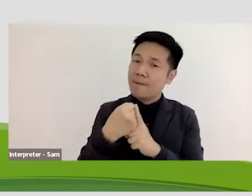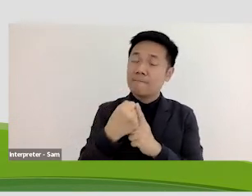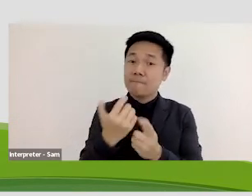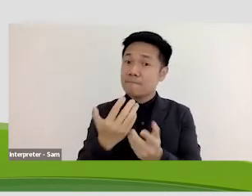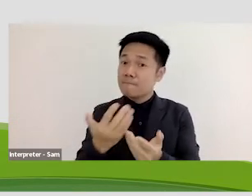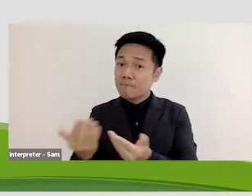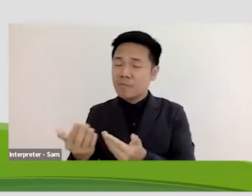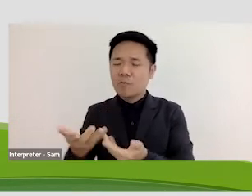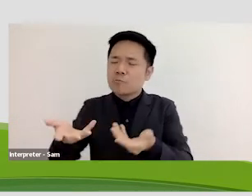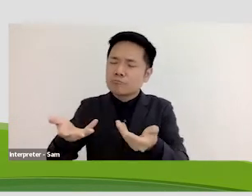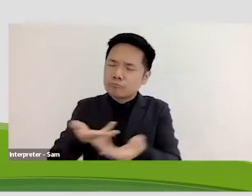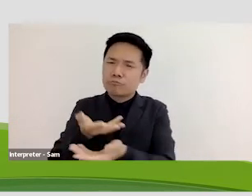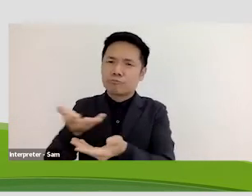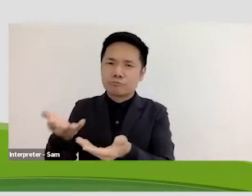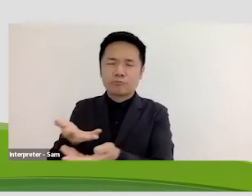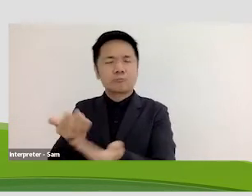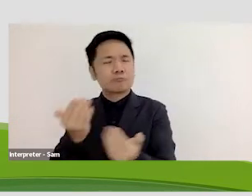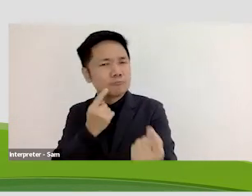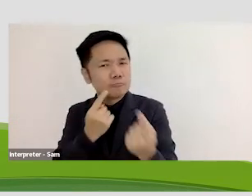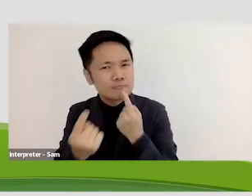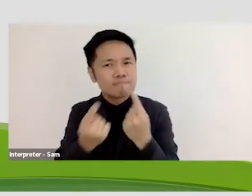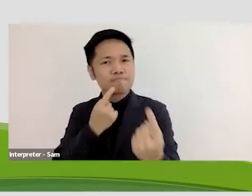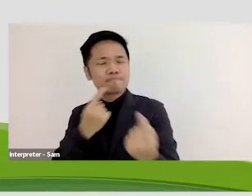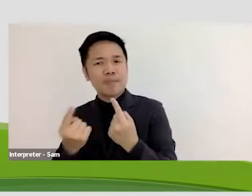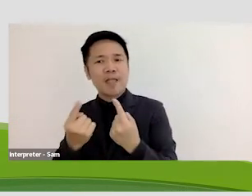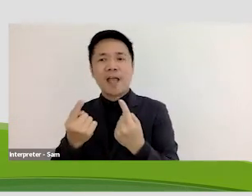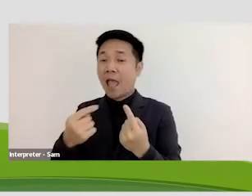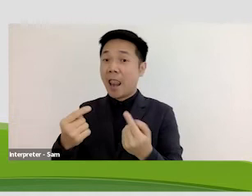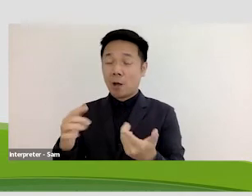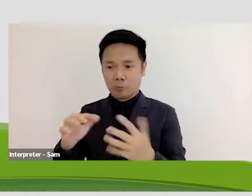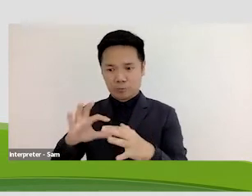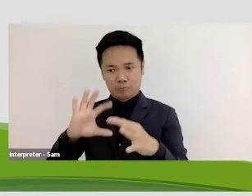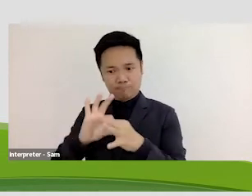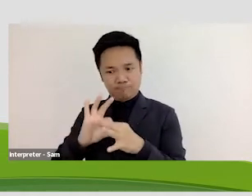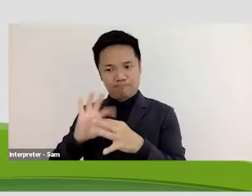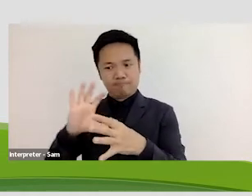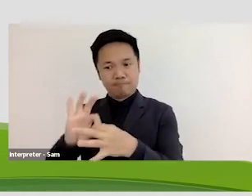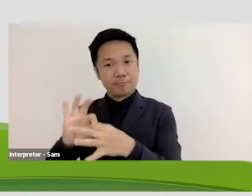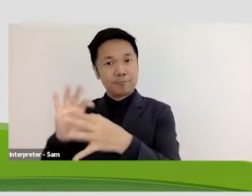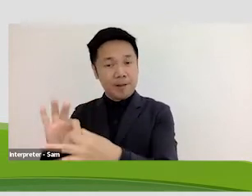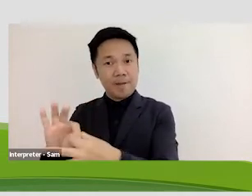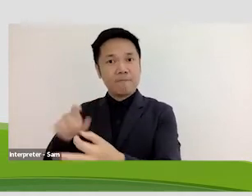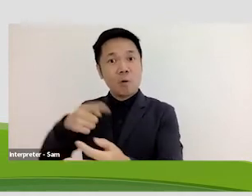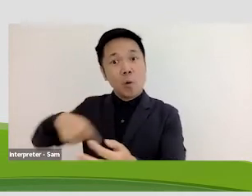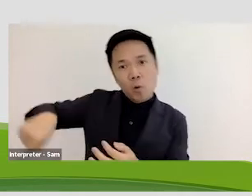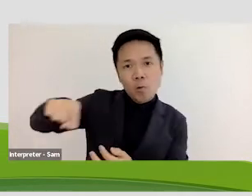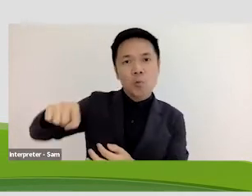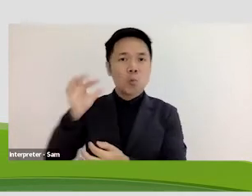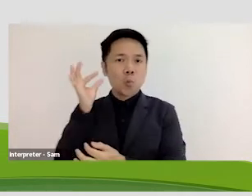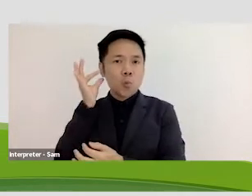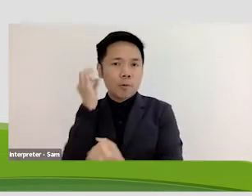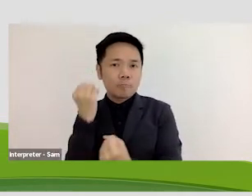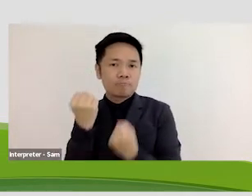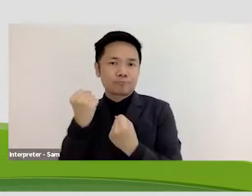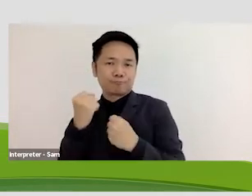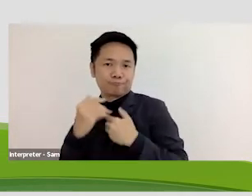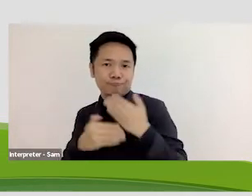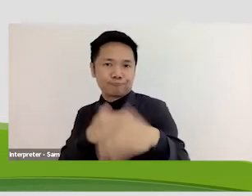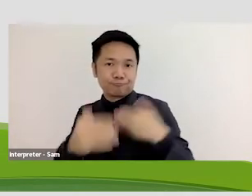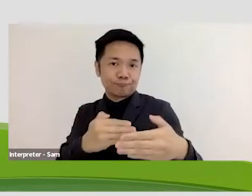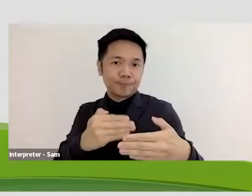for interaction, dialogue, and building alliances for feminist collective action. Next slide,